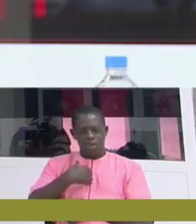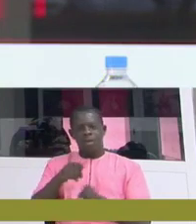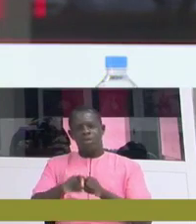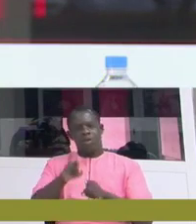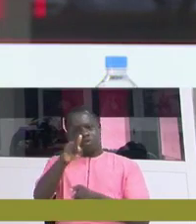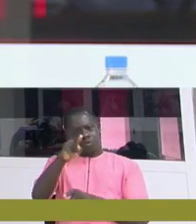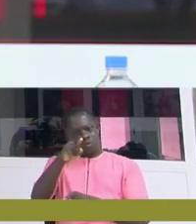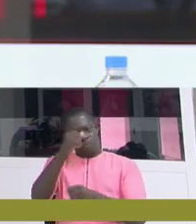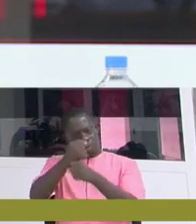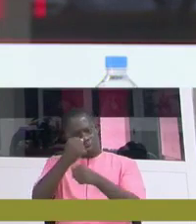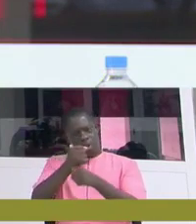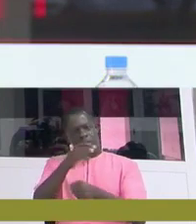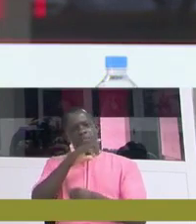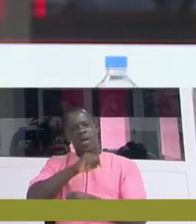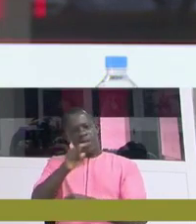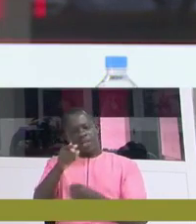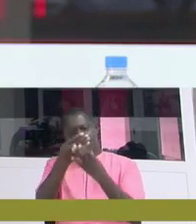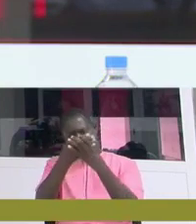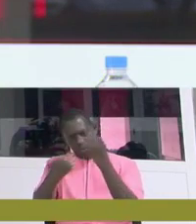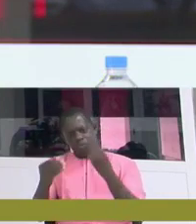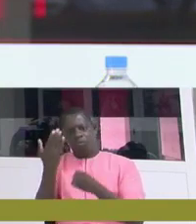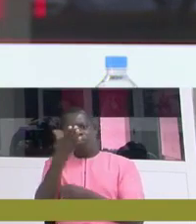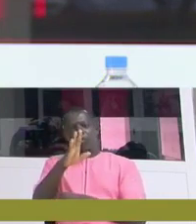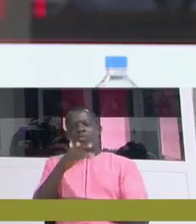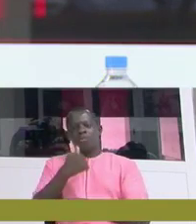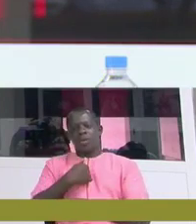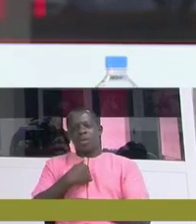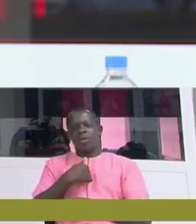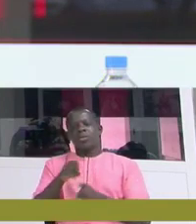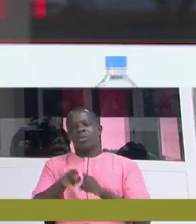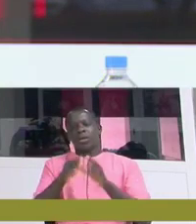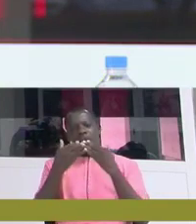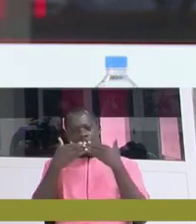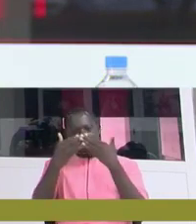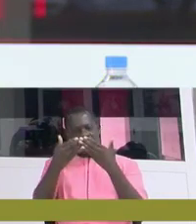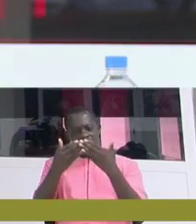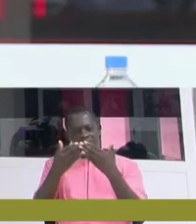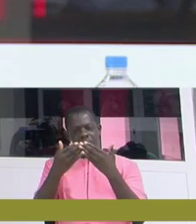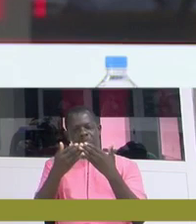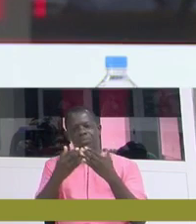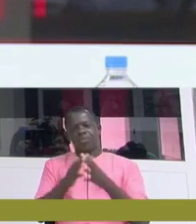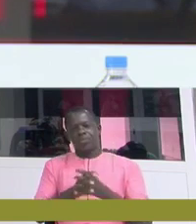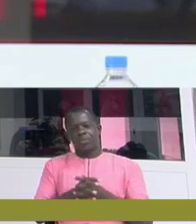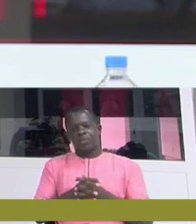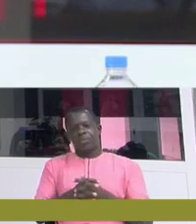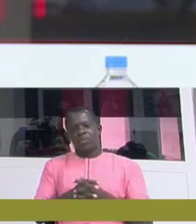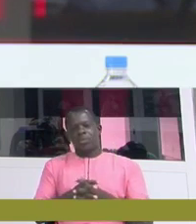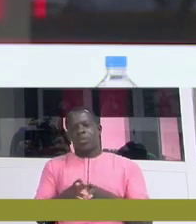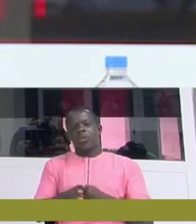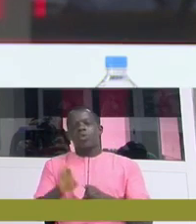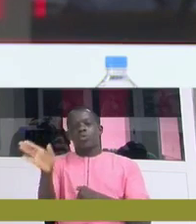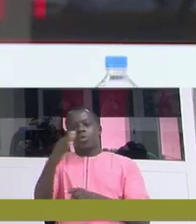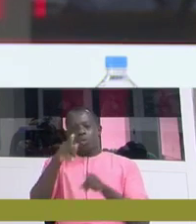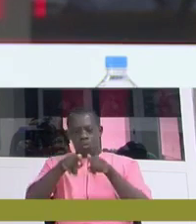allowed assist to escape from me. He said to me, Keta. Ngafoyko. I told you that. Ah, hakilola.